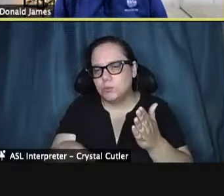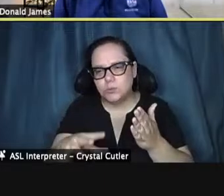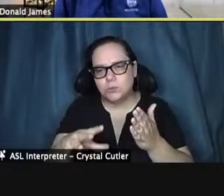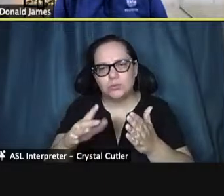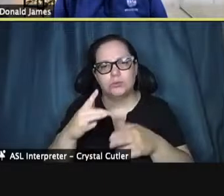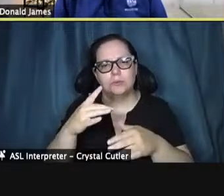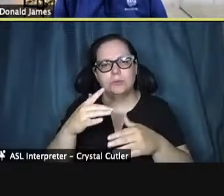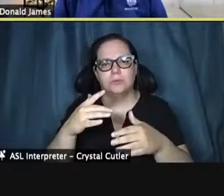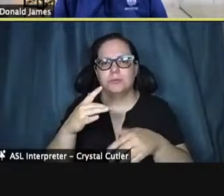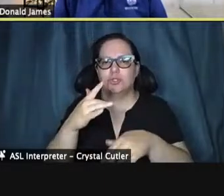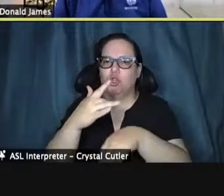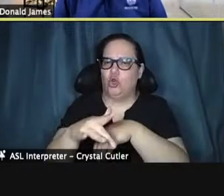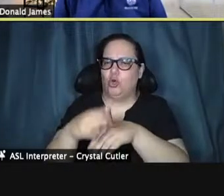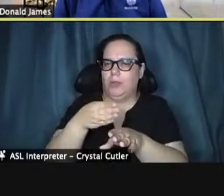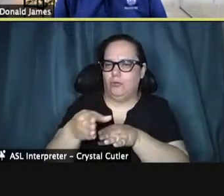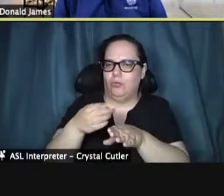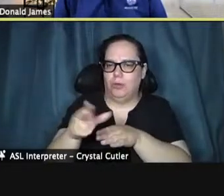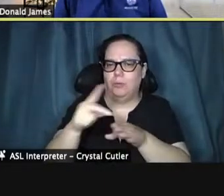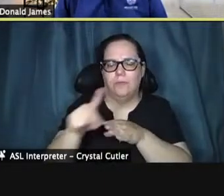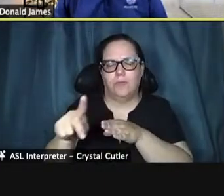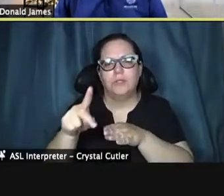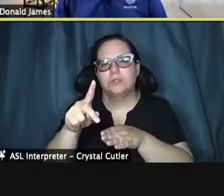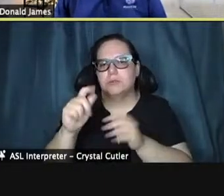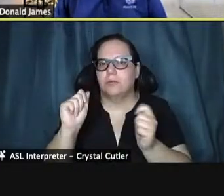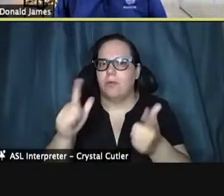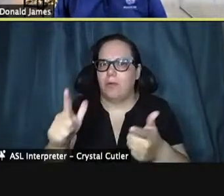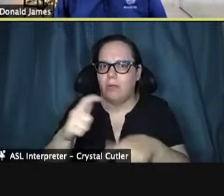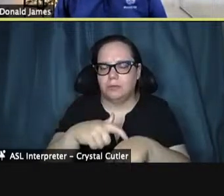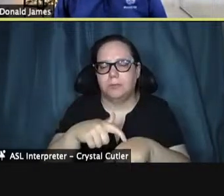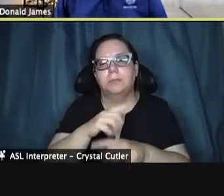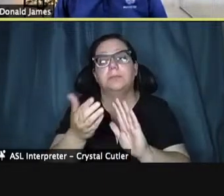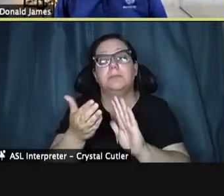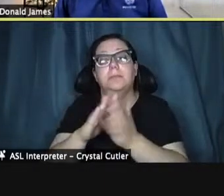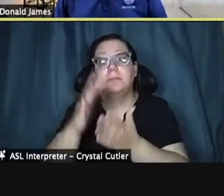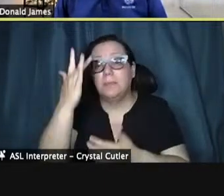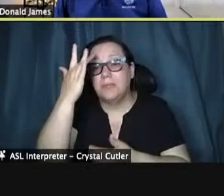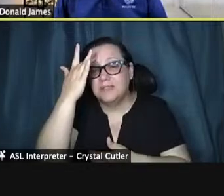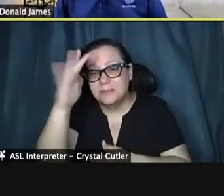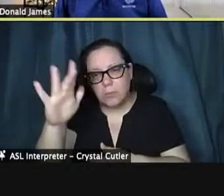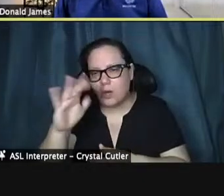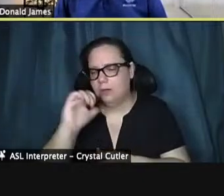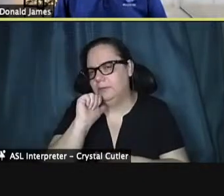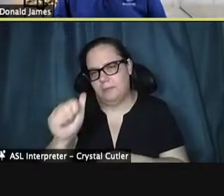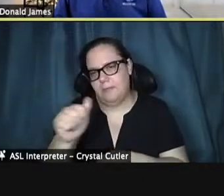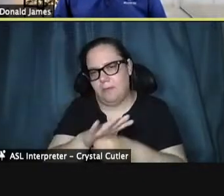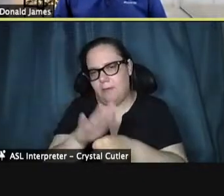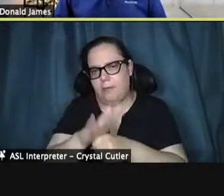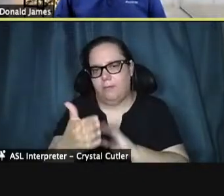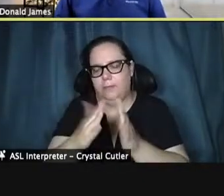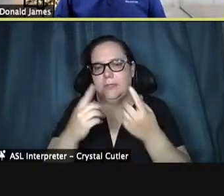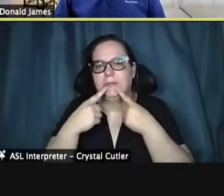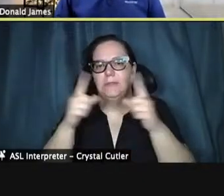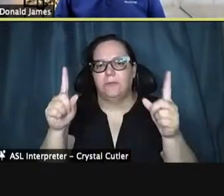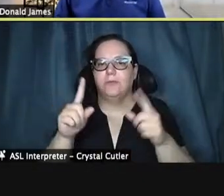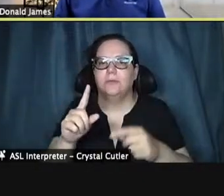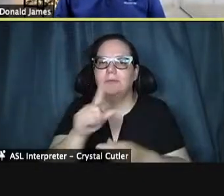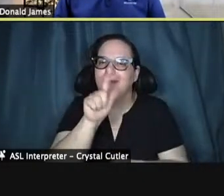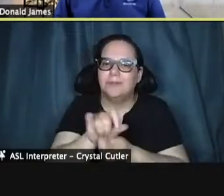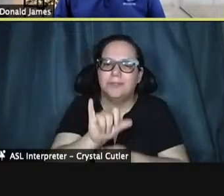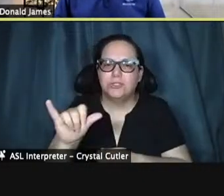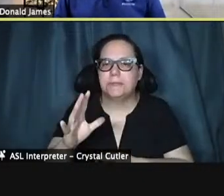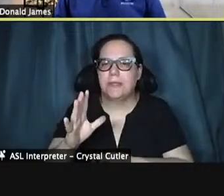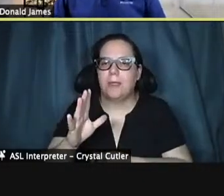Being smart isn't good enough to be successful. Just like manners is not simply politeness and